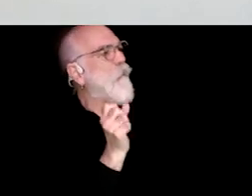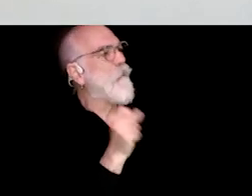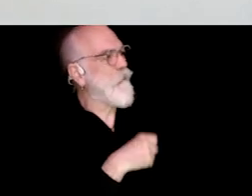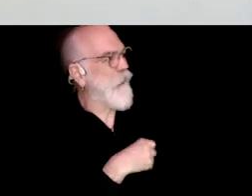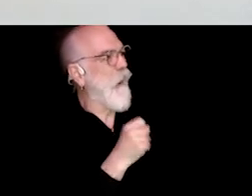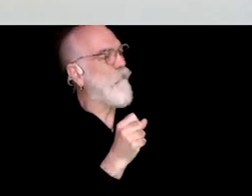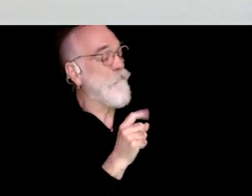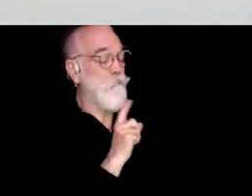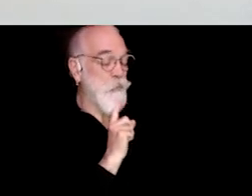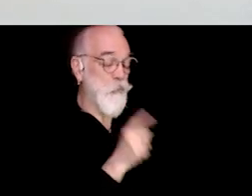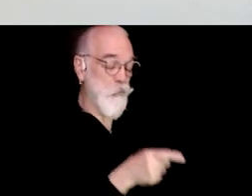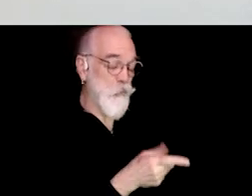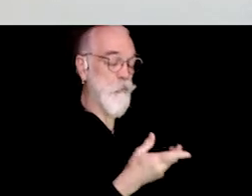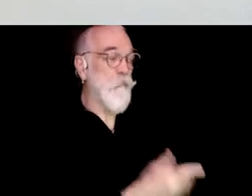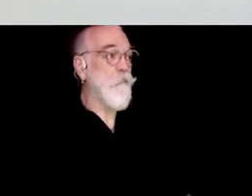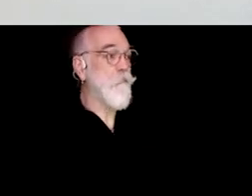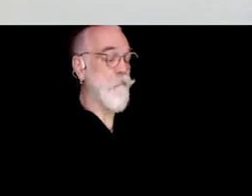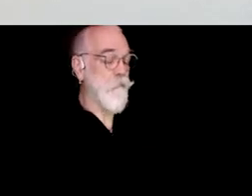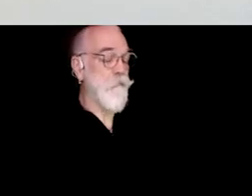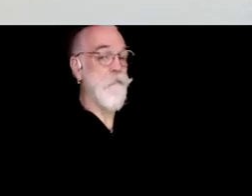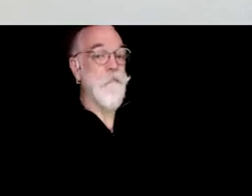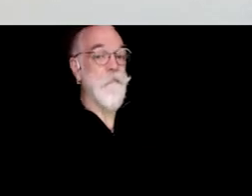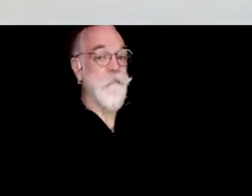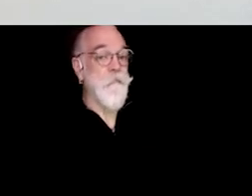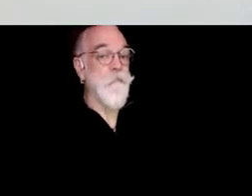Wow. It's true.